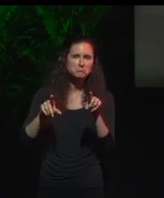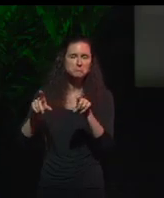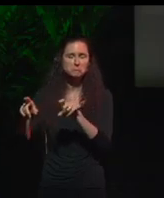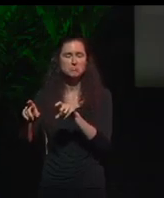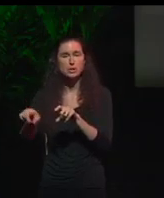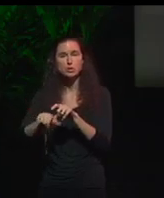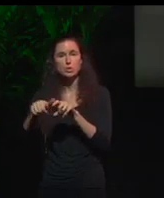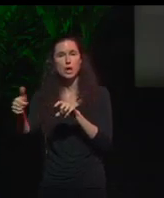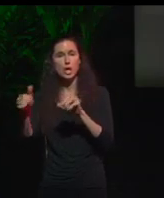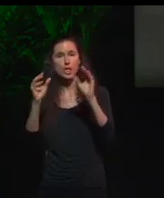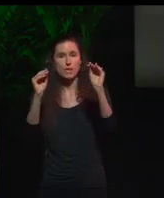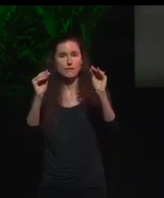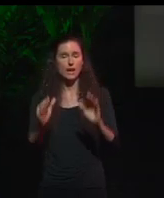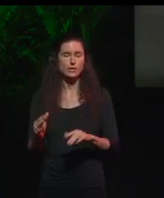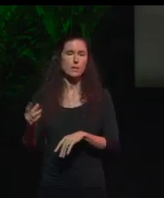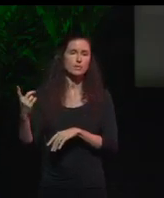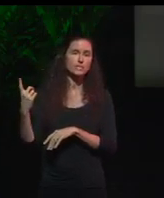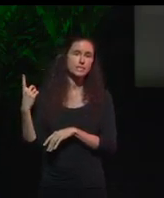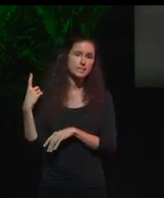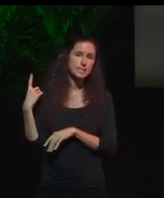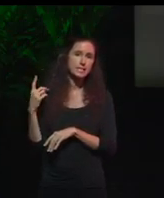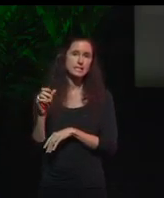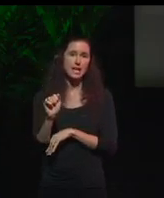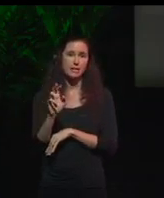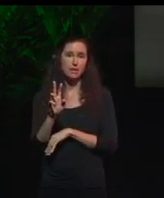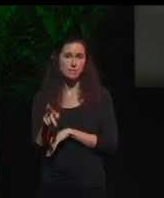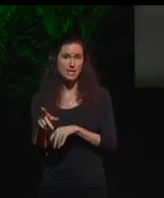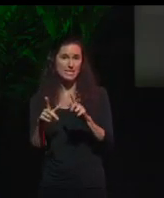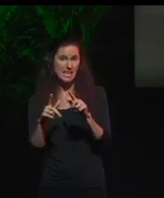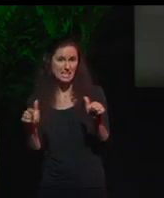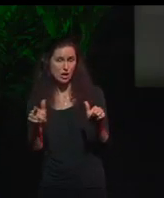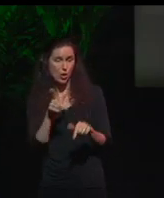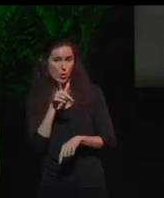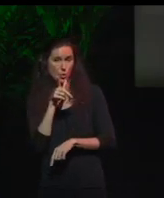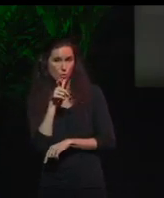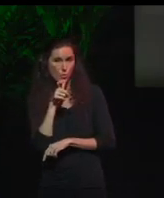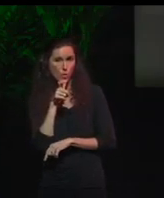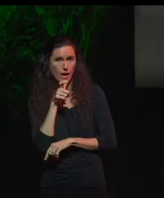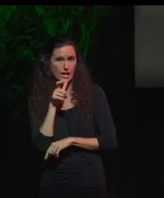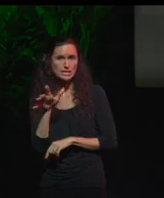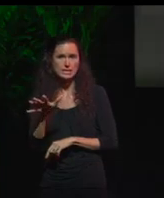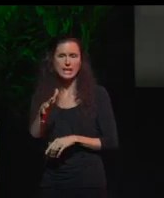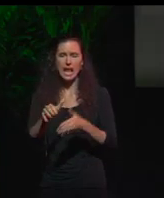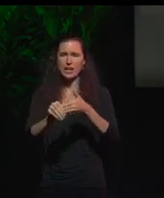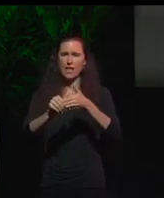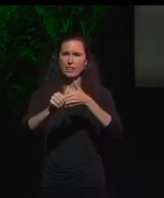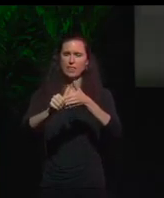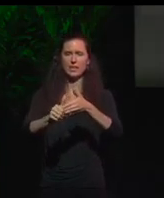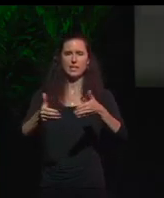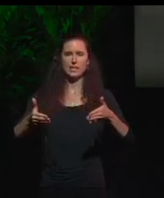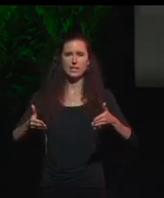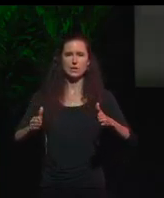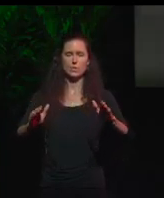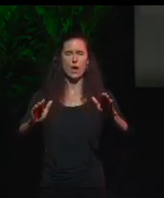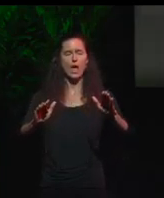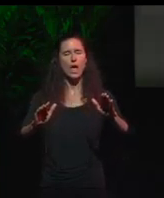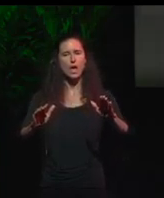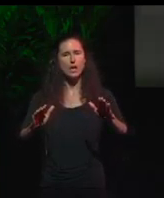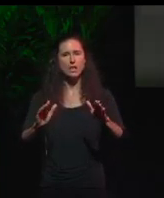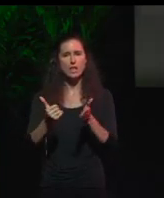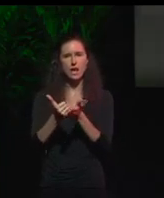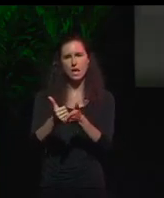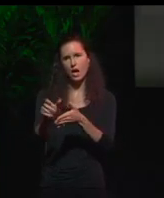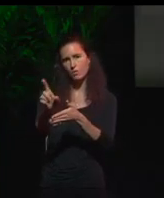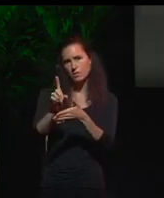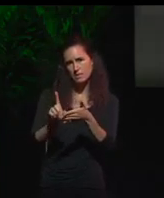fellow faculty members, deans, AVPs, et cetera, on who was kind of leading the path forward in those areas, and they helped design